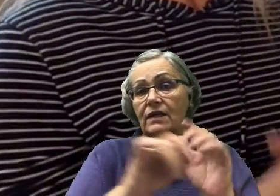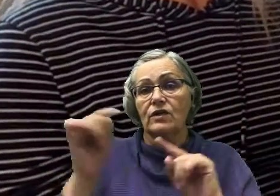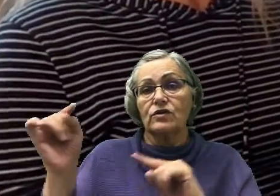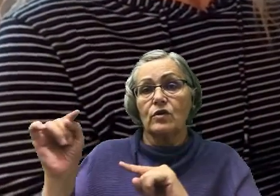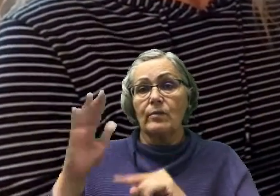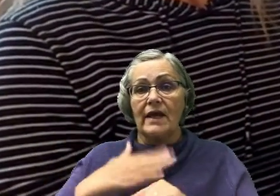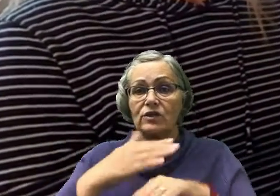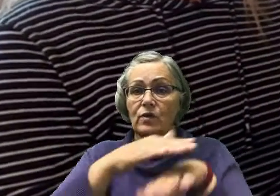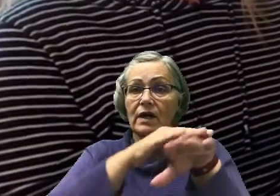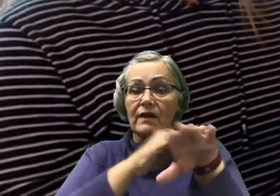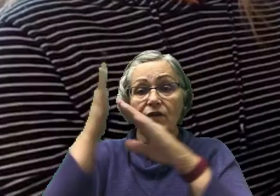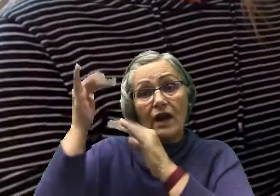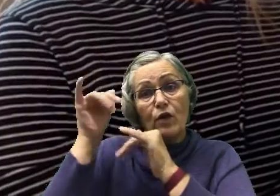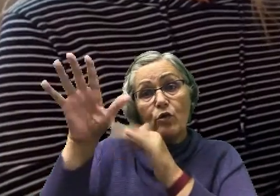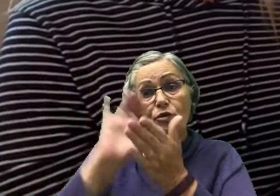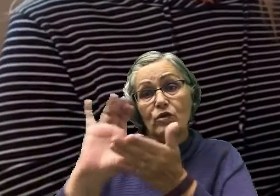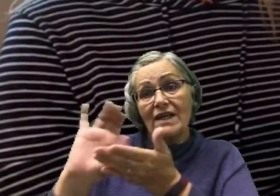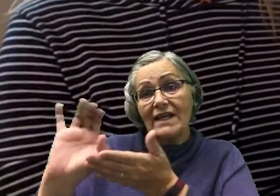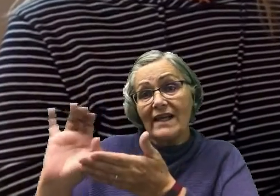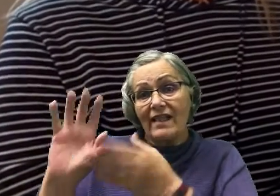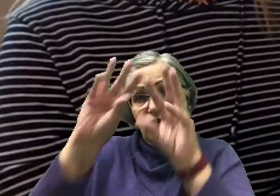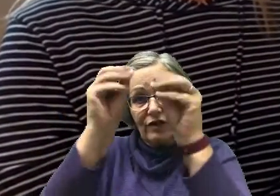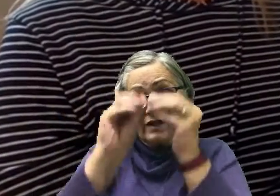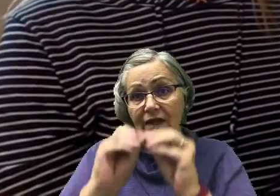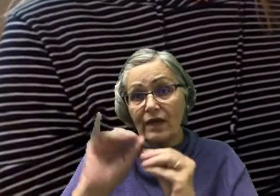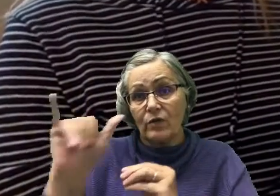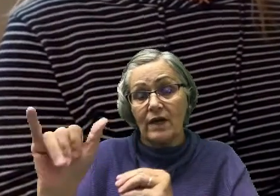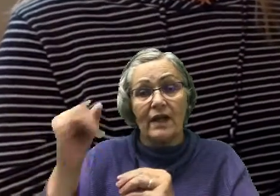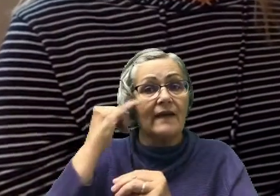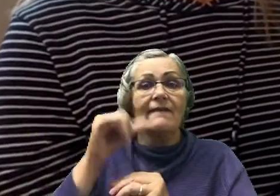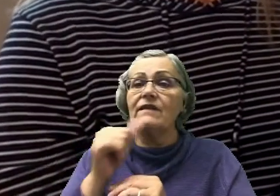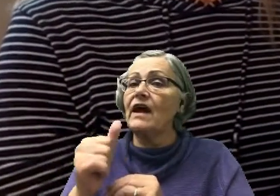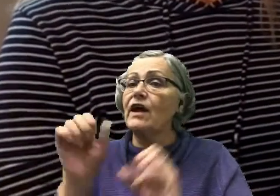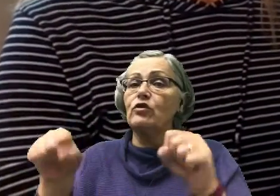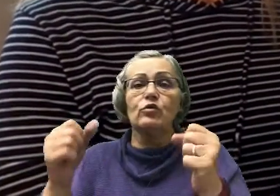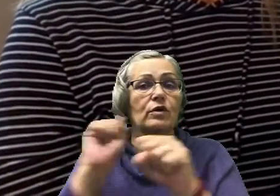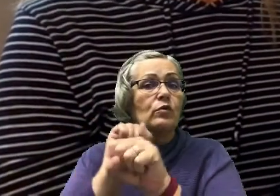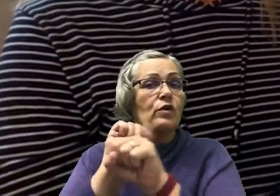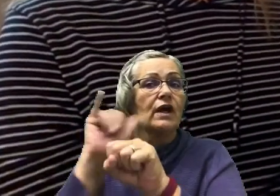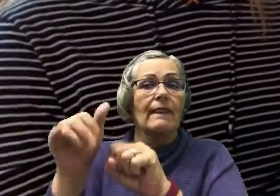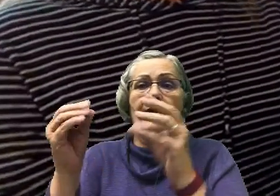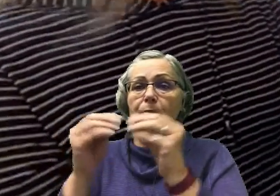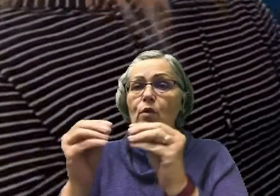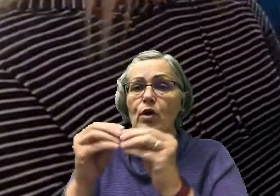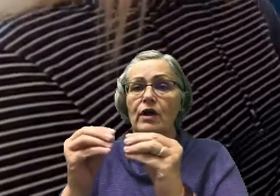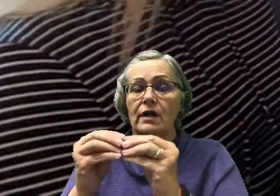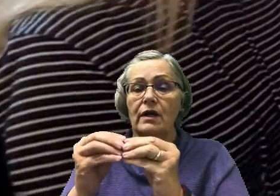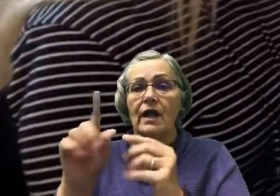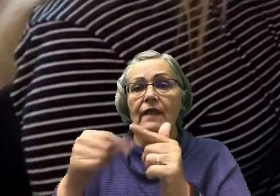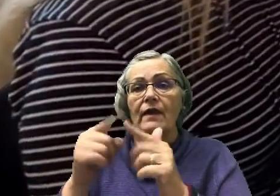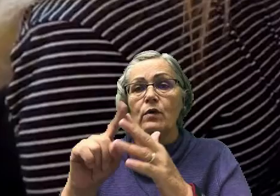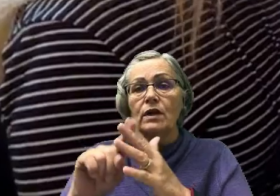all done. If you didn't, go ahead and work on your cover, and then we're going to go ahead and open it up to the first page.